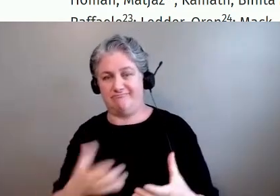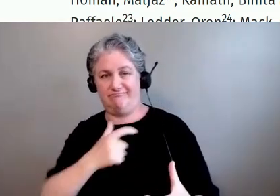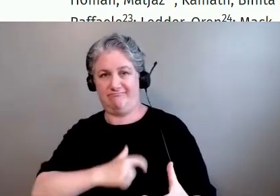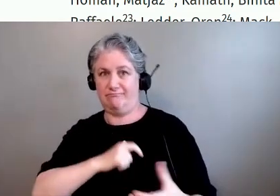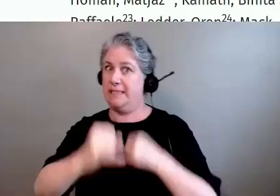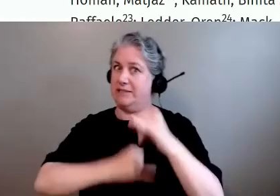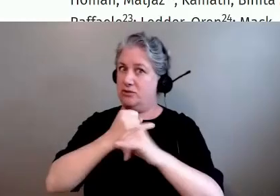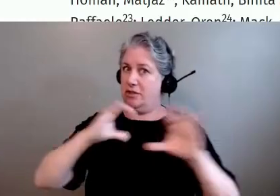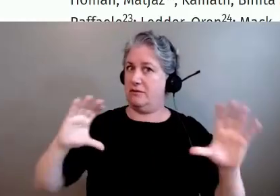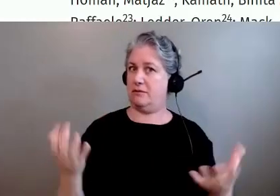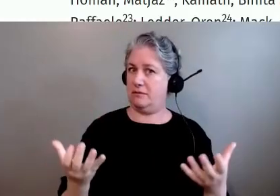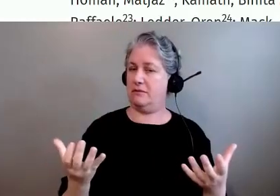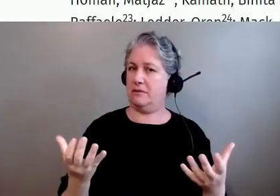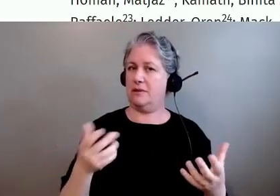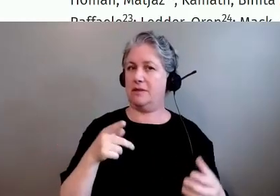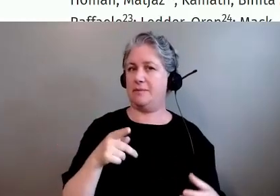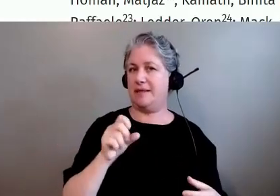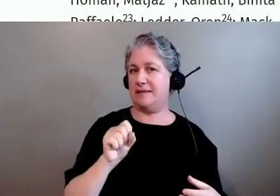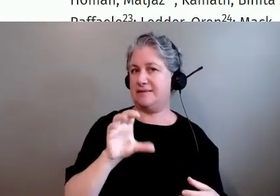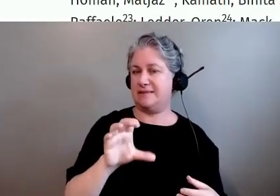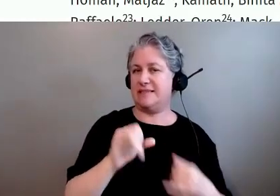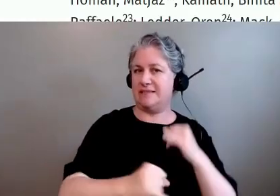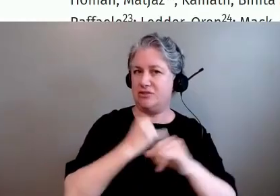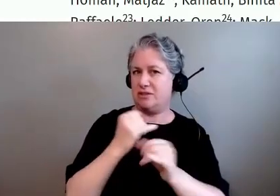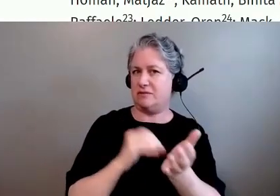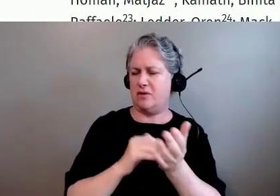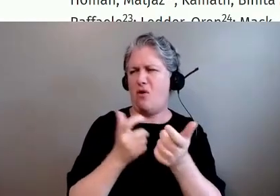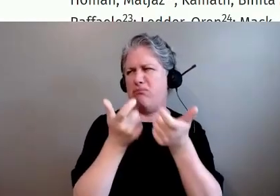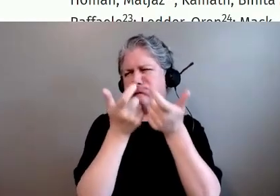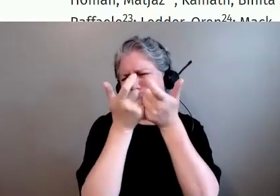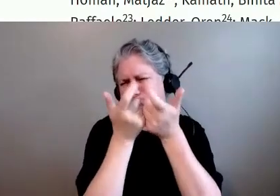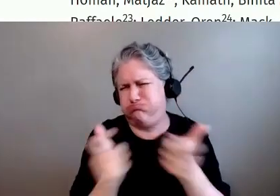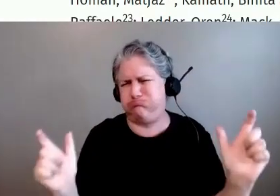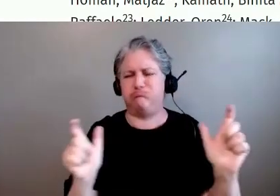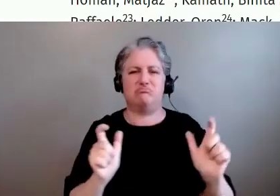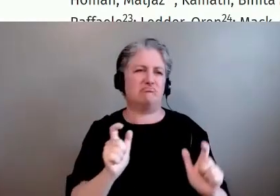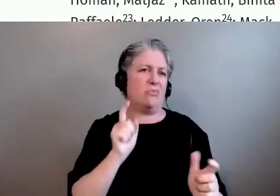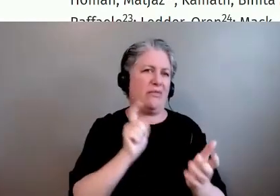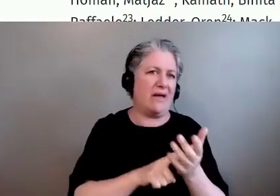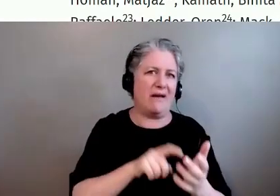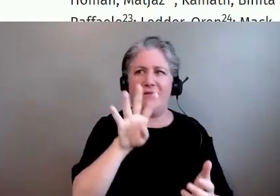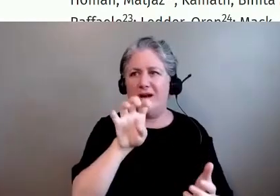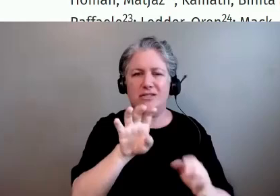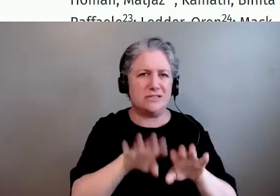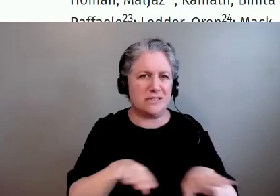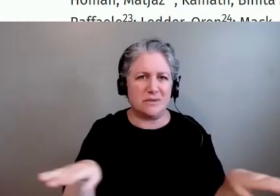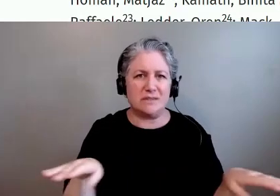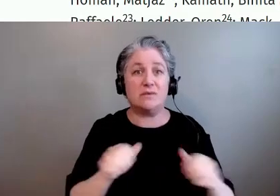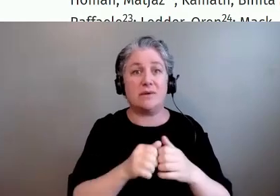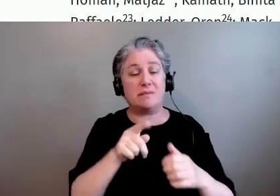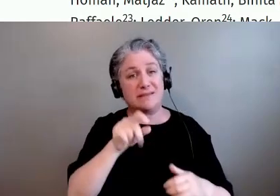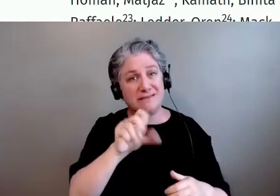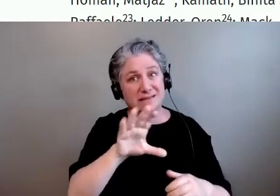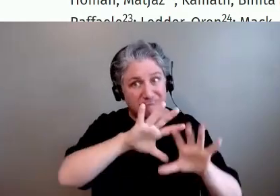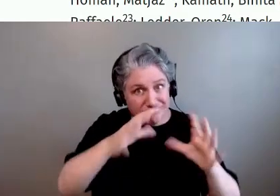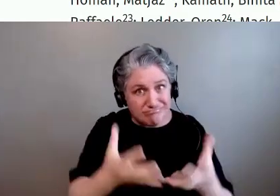an international registry of pediatric PSC. It's huge. It includes almost 1,400 children with PSC around the